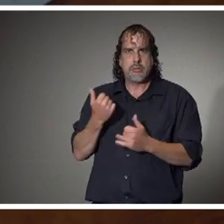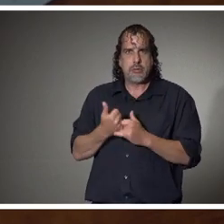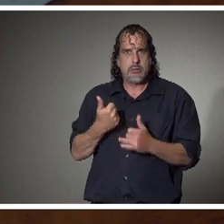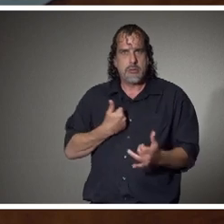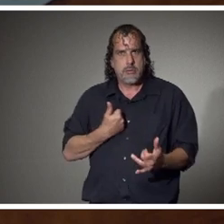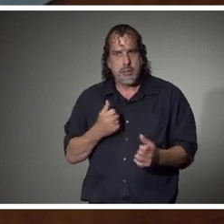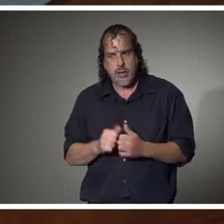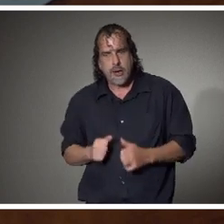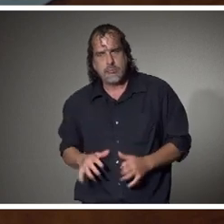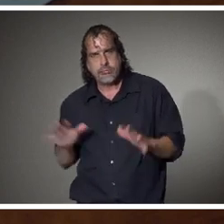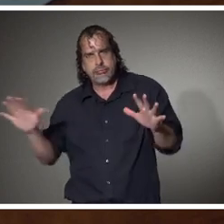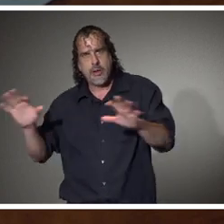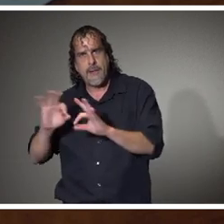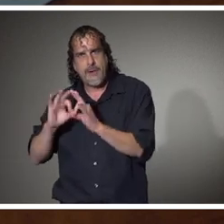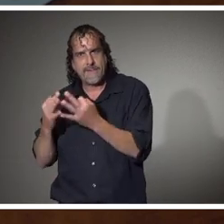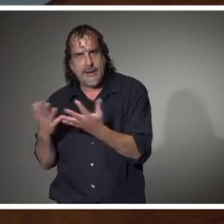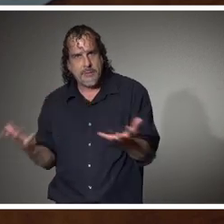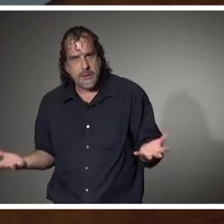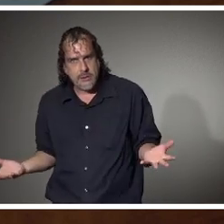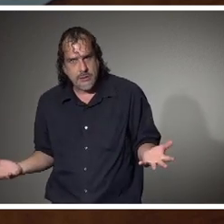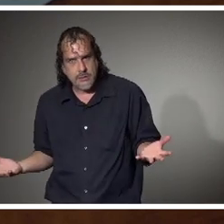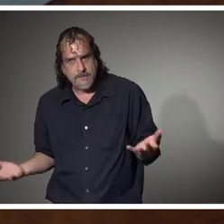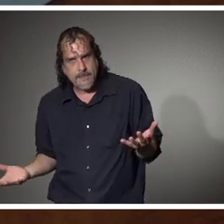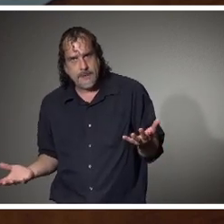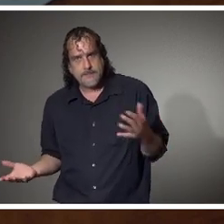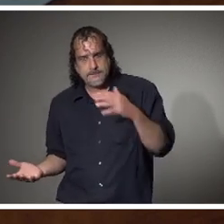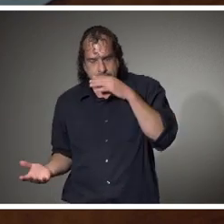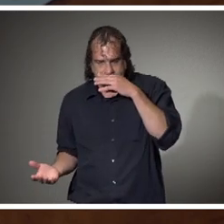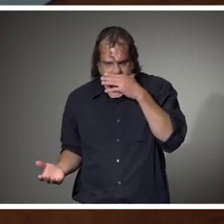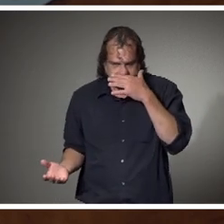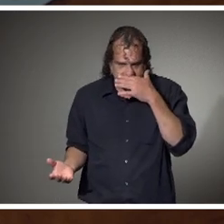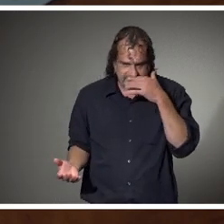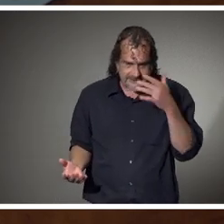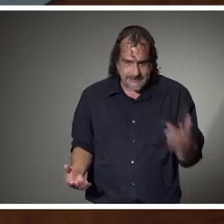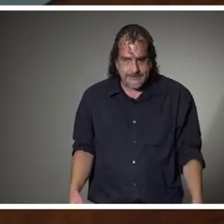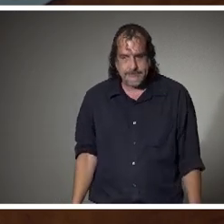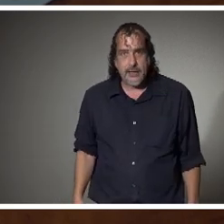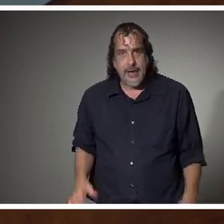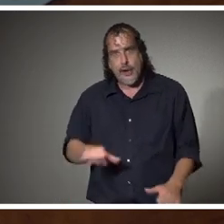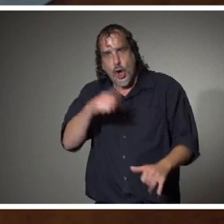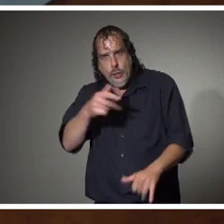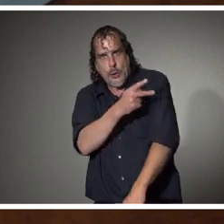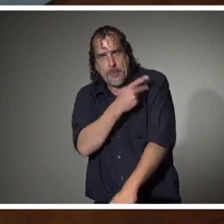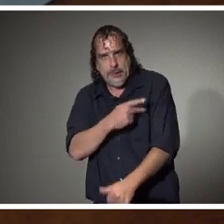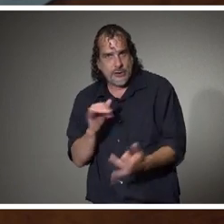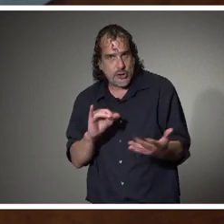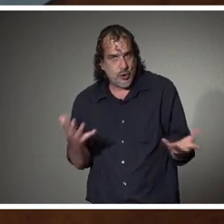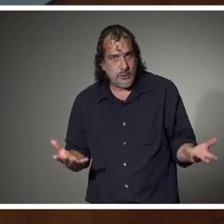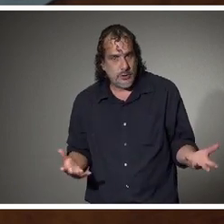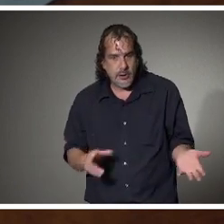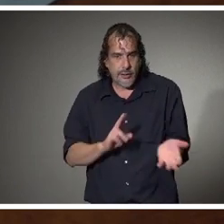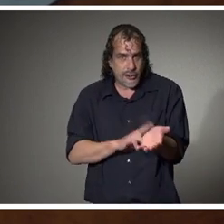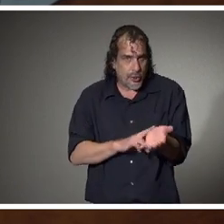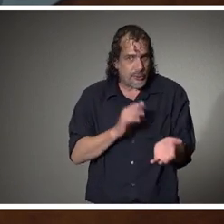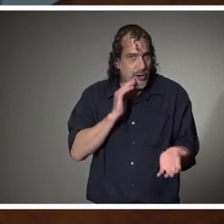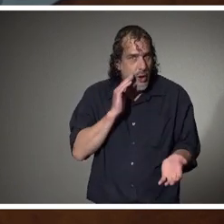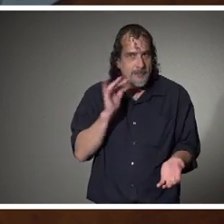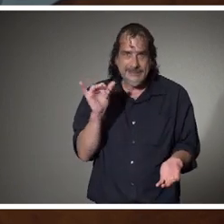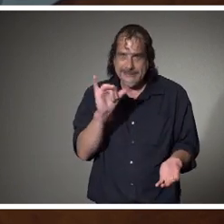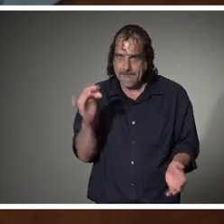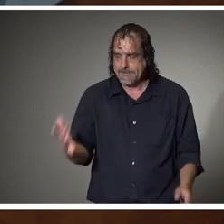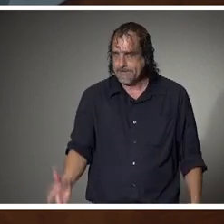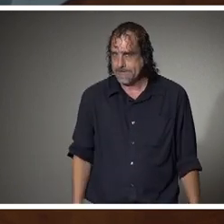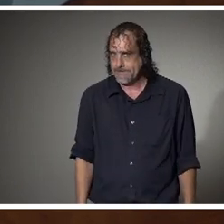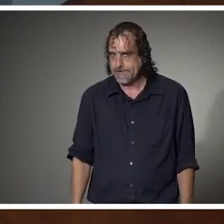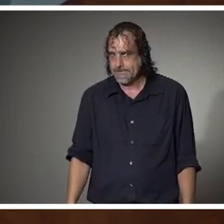therefore infecting their family members at home and their fellow workers and ultimately fellow patients. Long-term healthcare facilities is another prime example